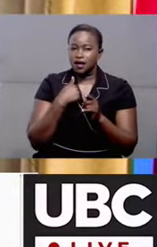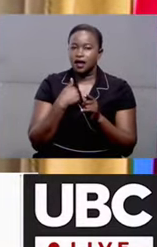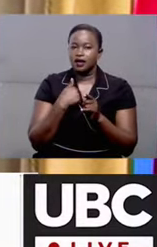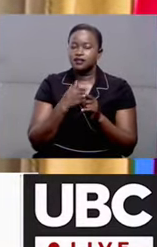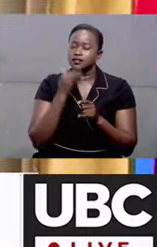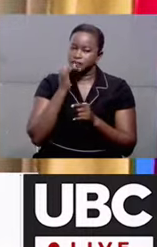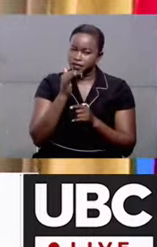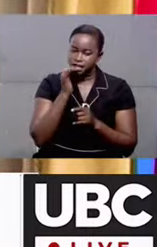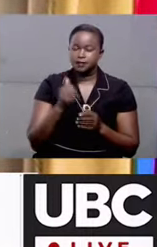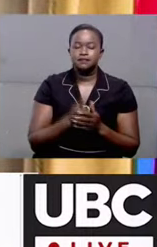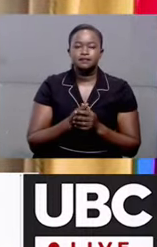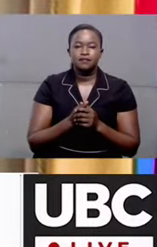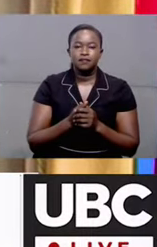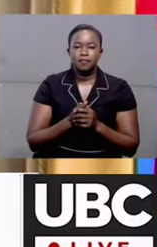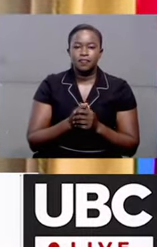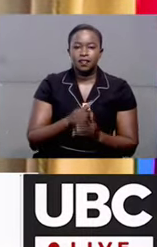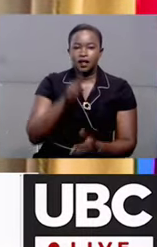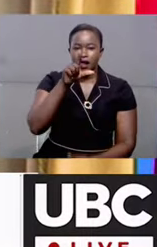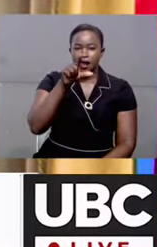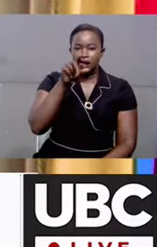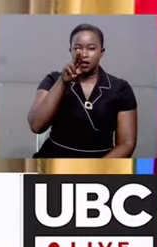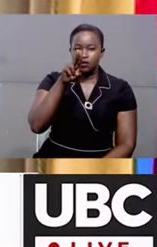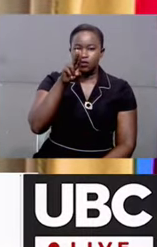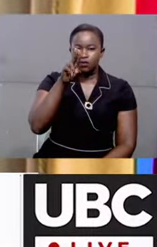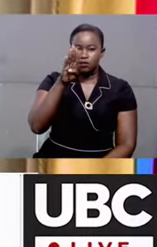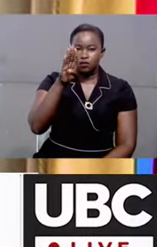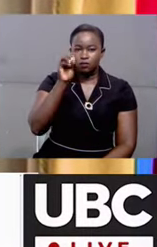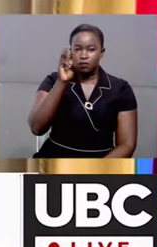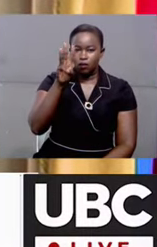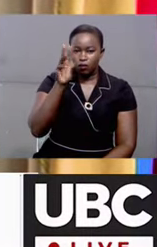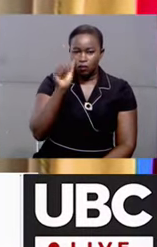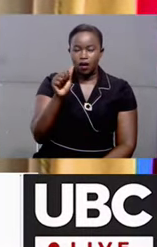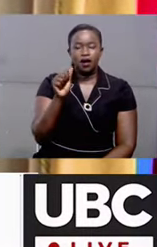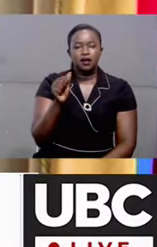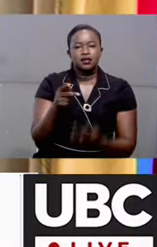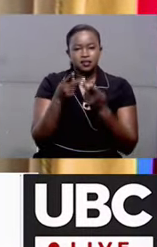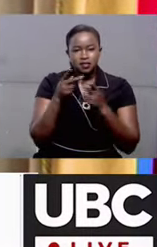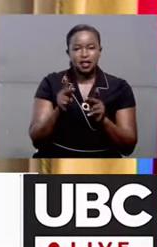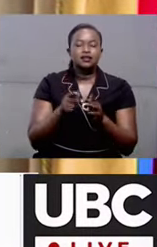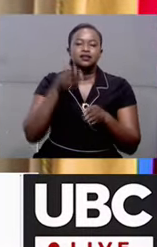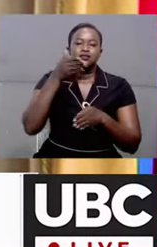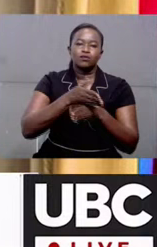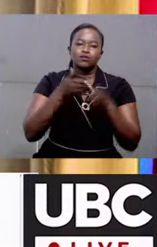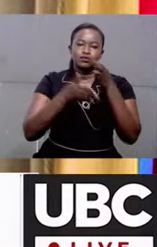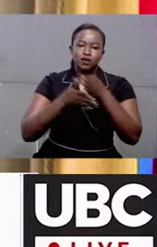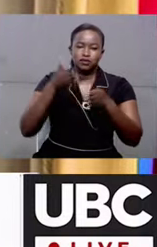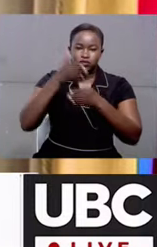I speak, Lubowa has started, they have started construction.